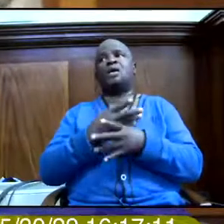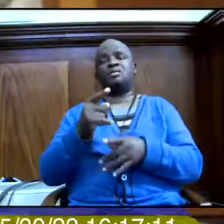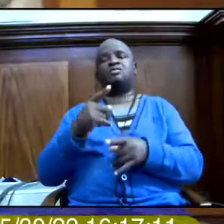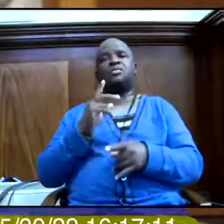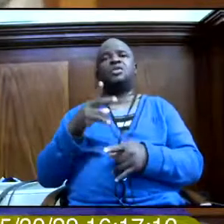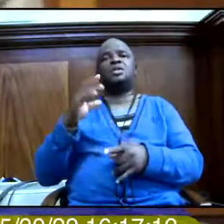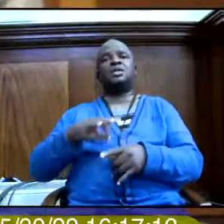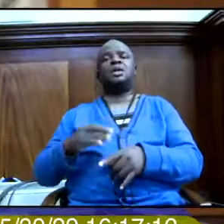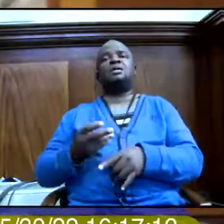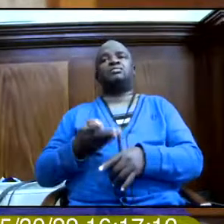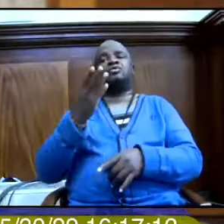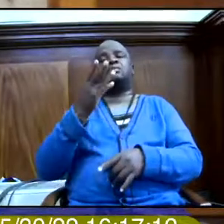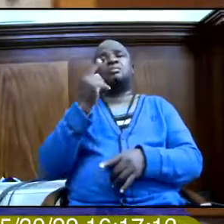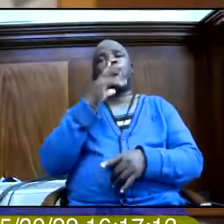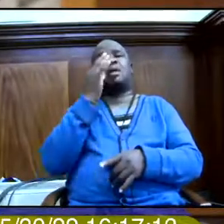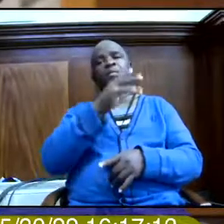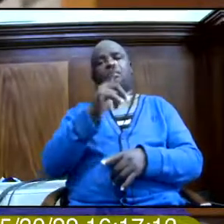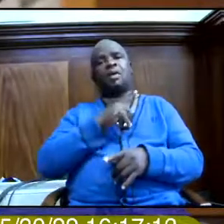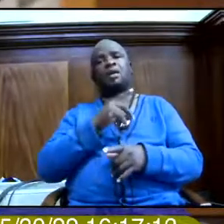national